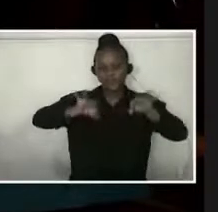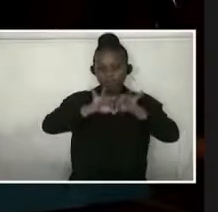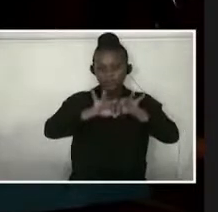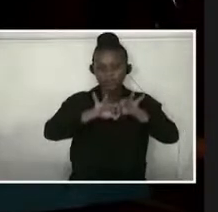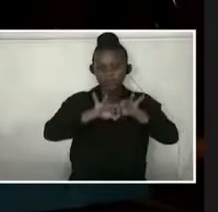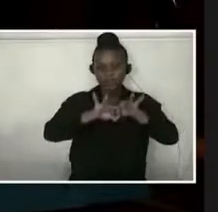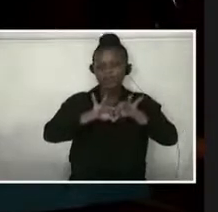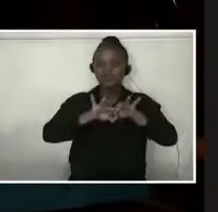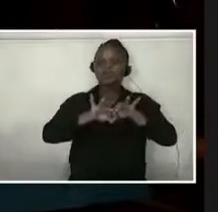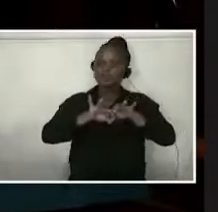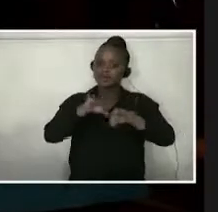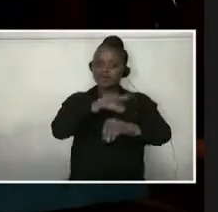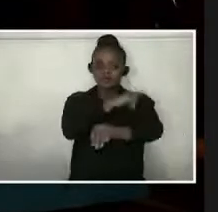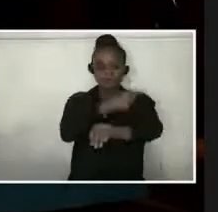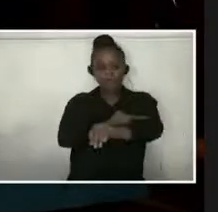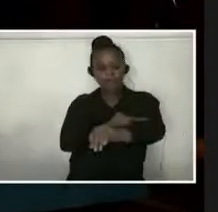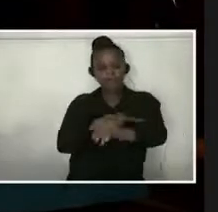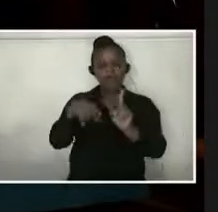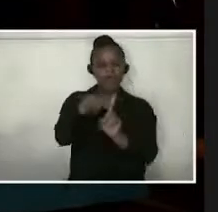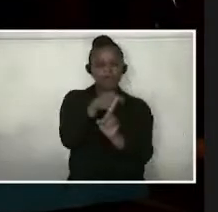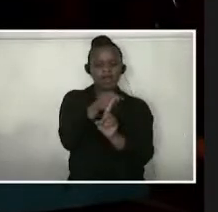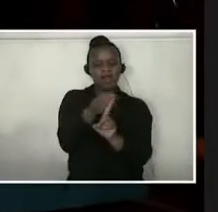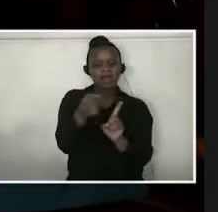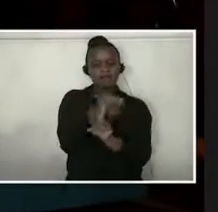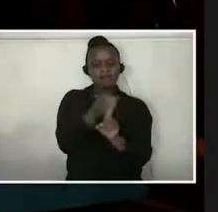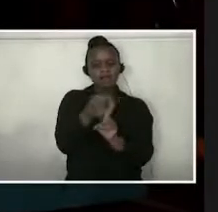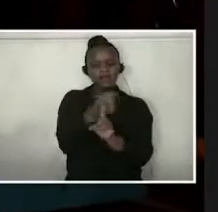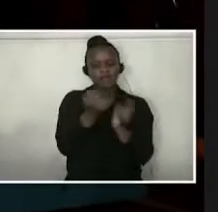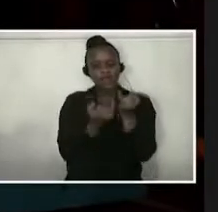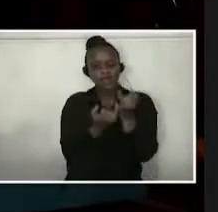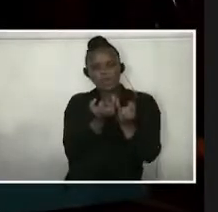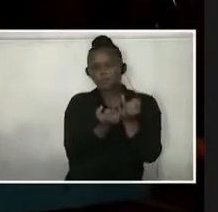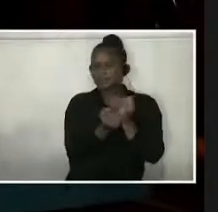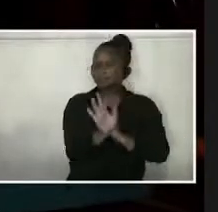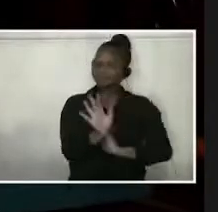corruption. We cannot defend incompetence and